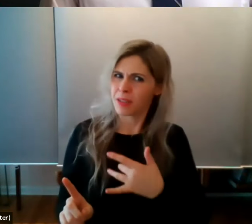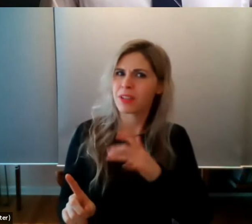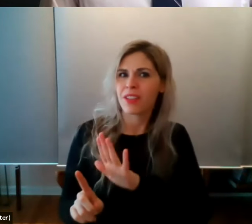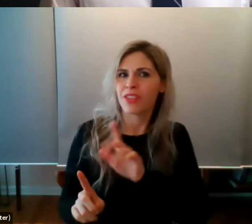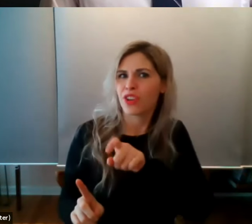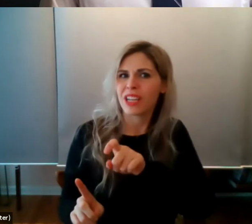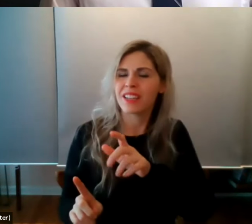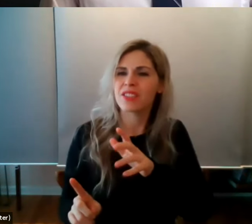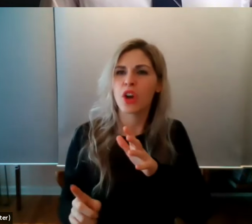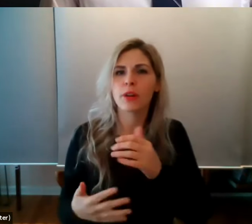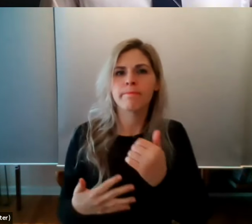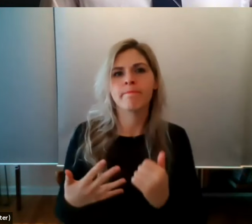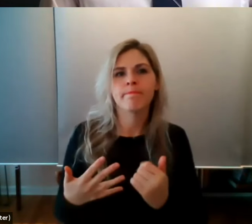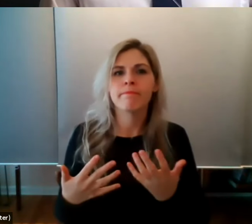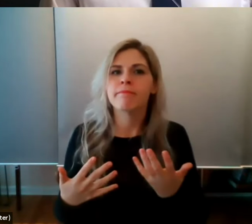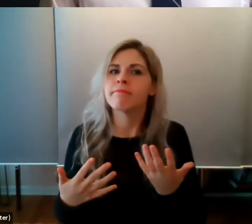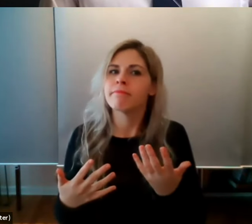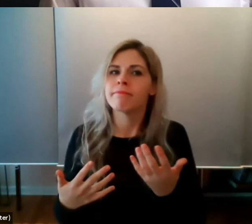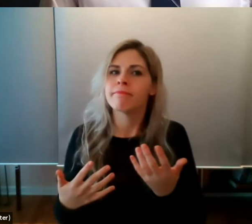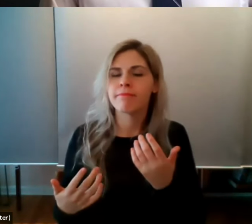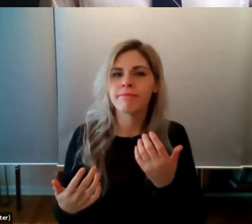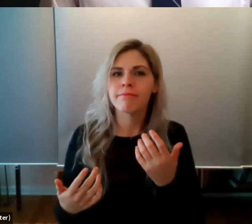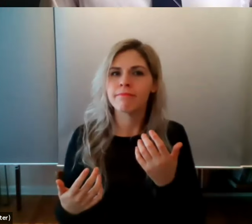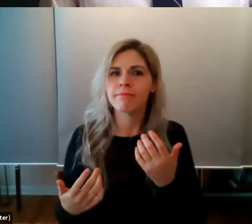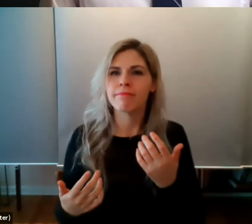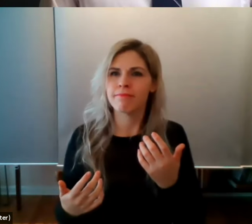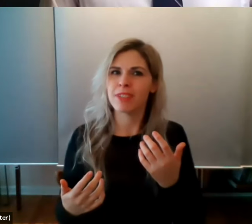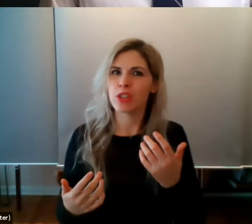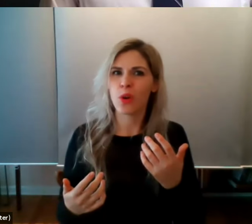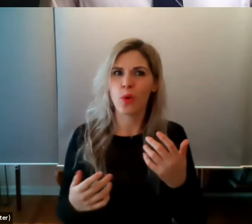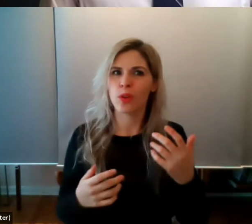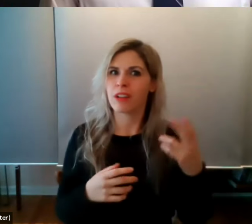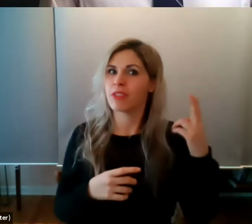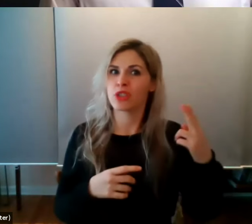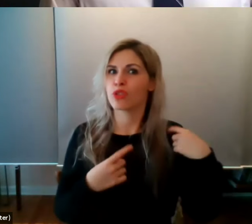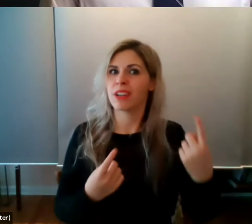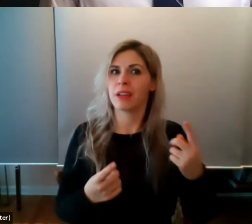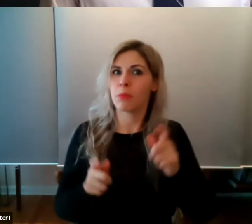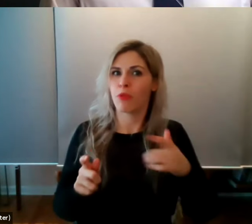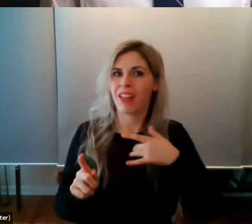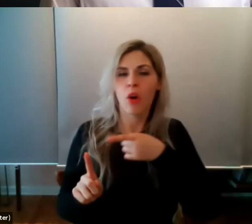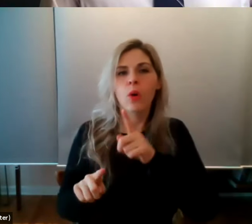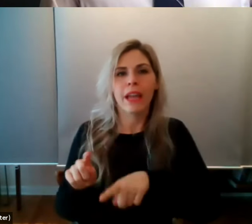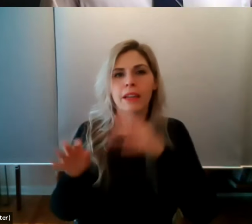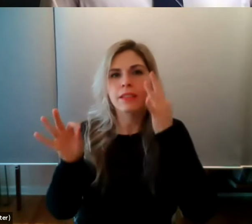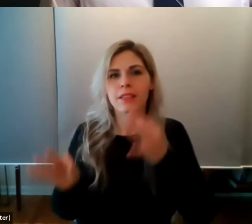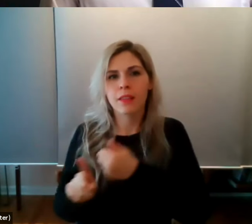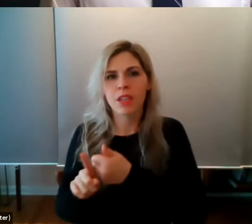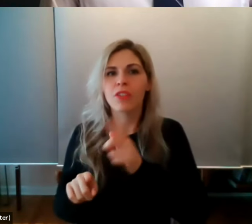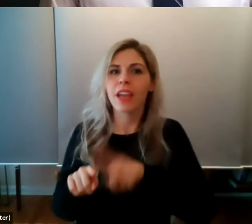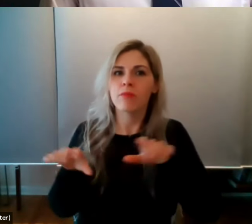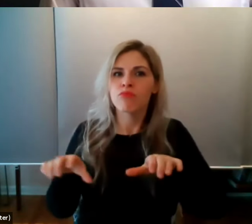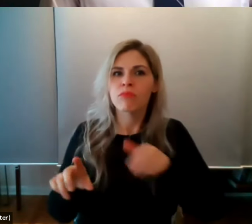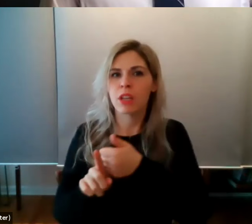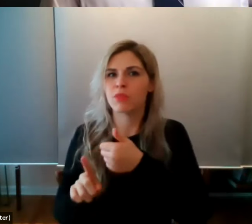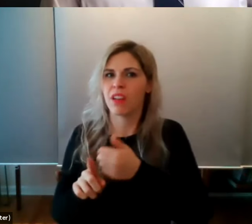as they're not seen as being able to make decisions for themselves. And I think in order